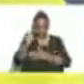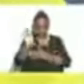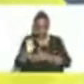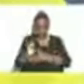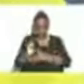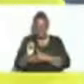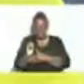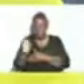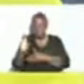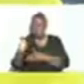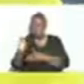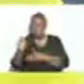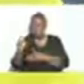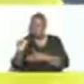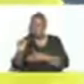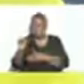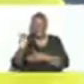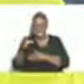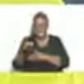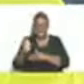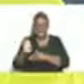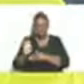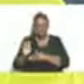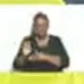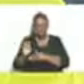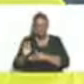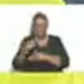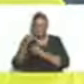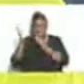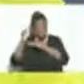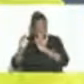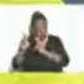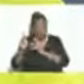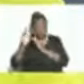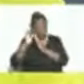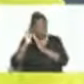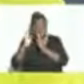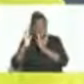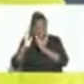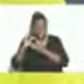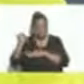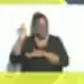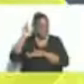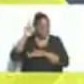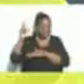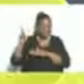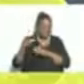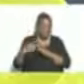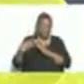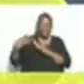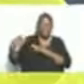Cool Acres, and we hope that persons would adhere to the requirements to